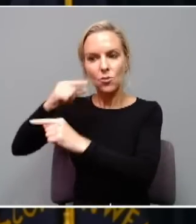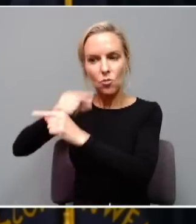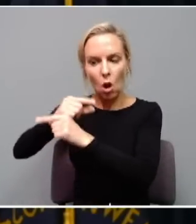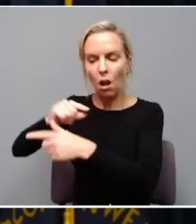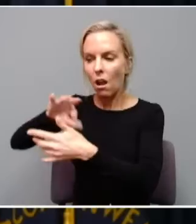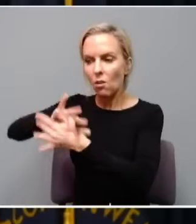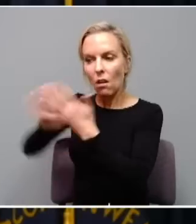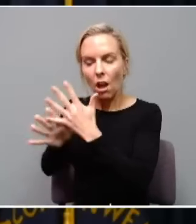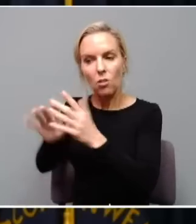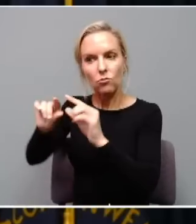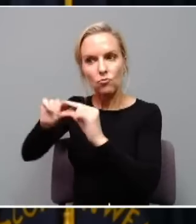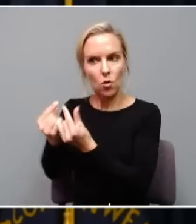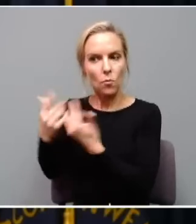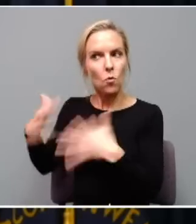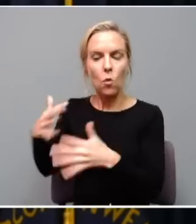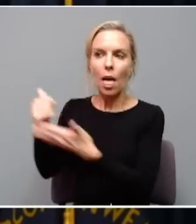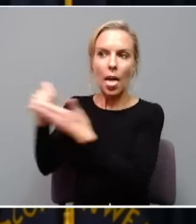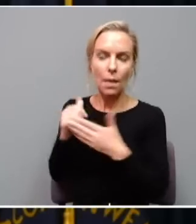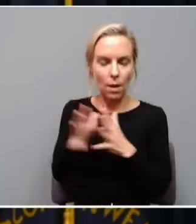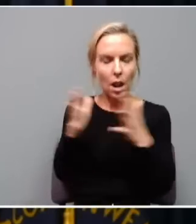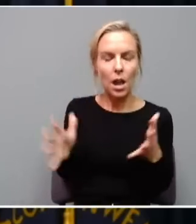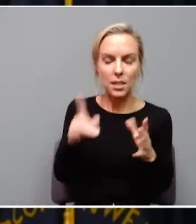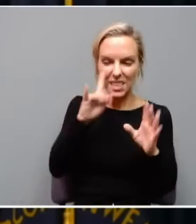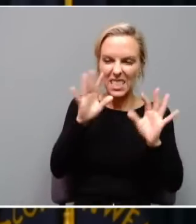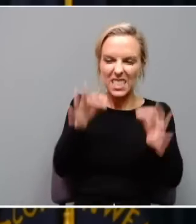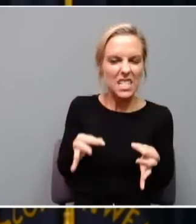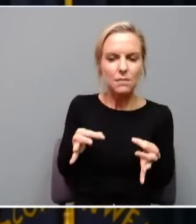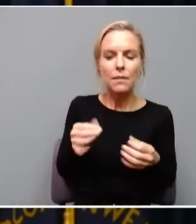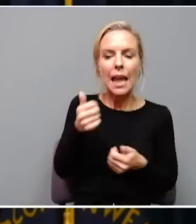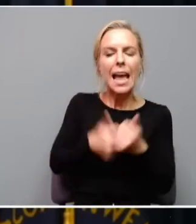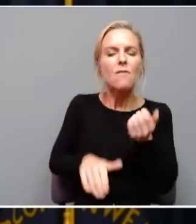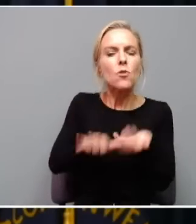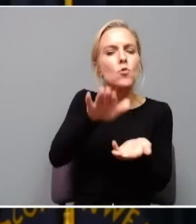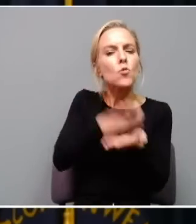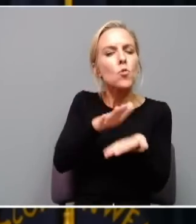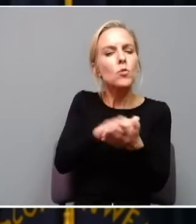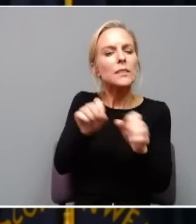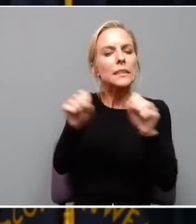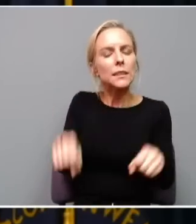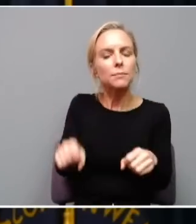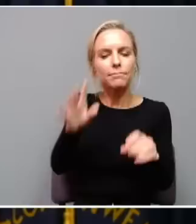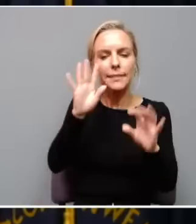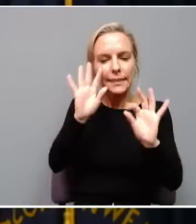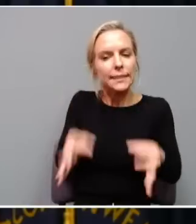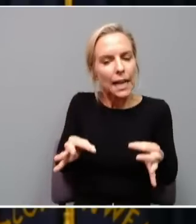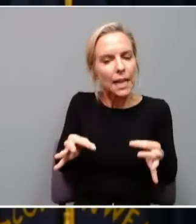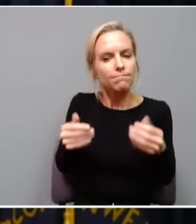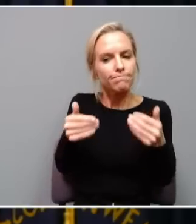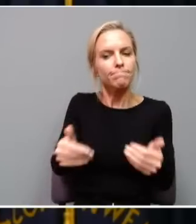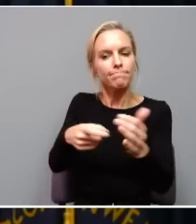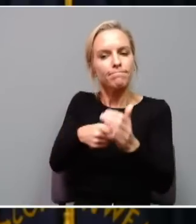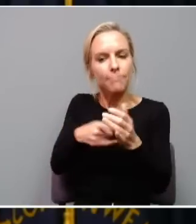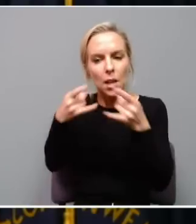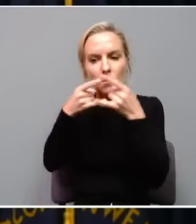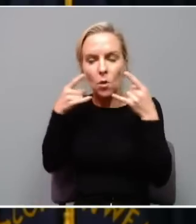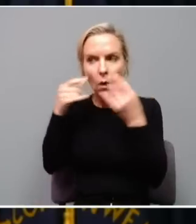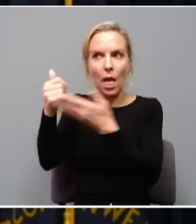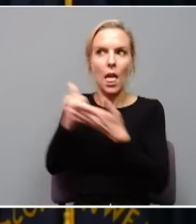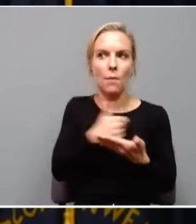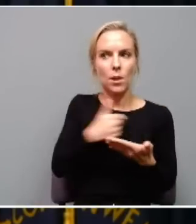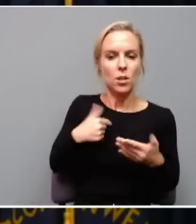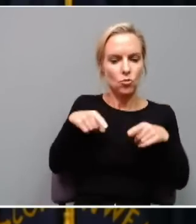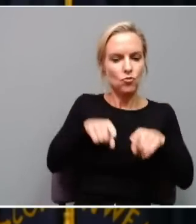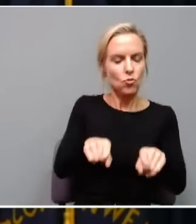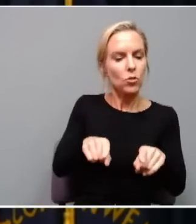helpful. I do think the decision of just about every school system to continue masking is going to help us during this very difficult period. It certainly cuts